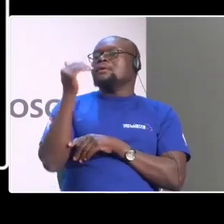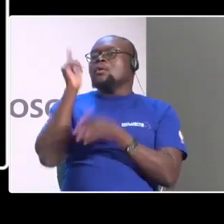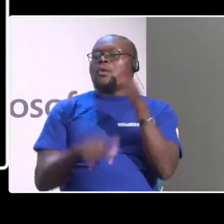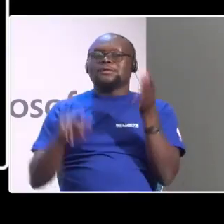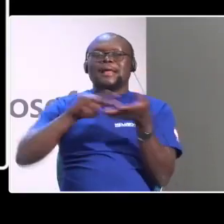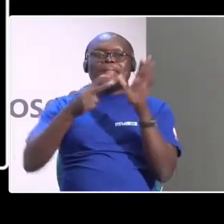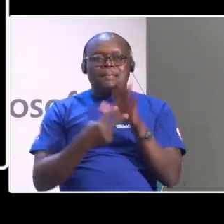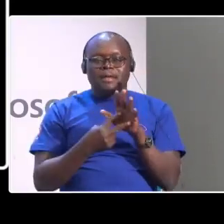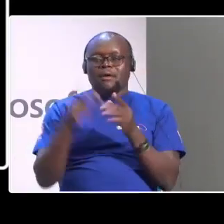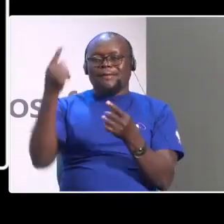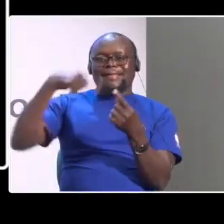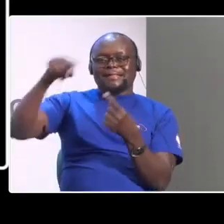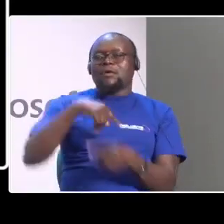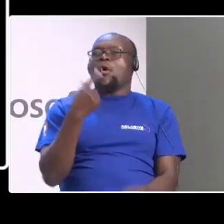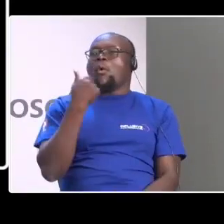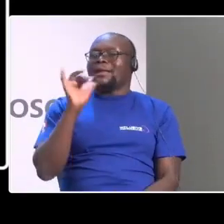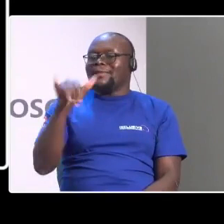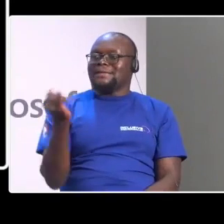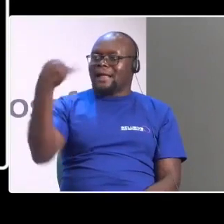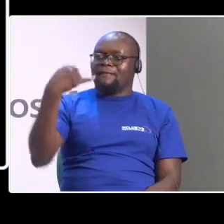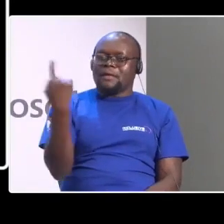circle means. It was the graphic designer.